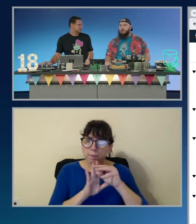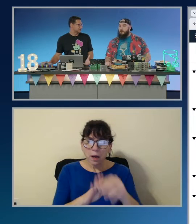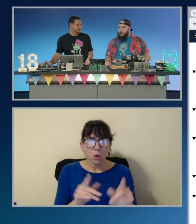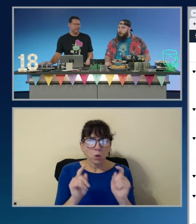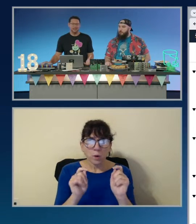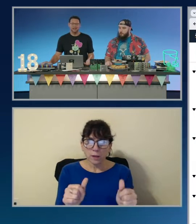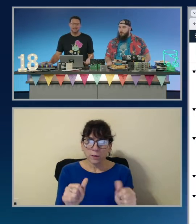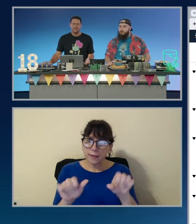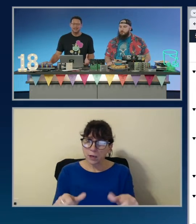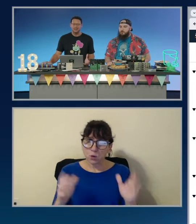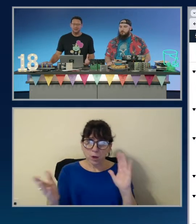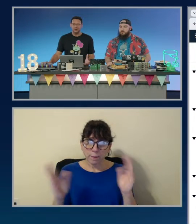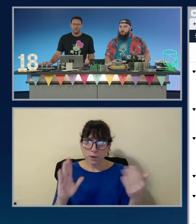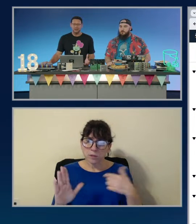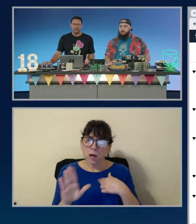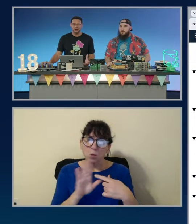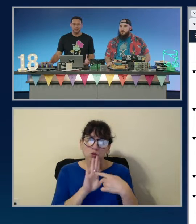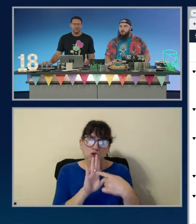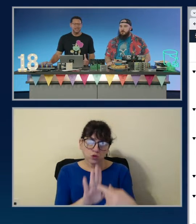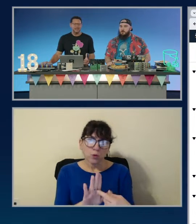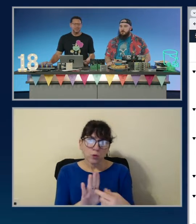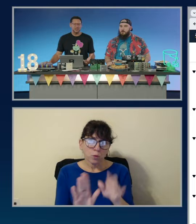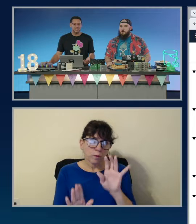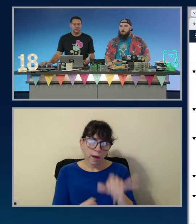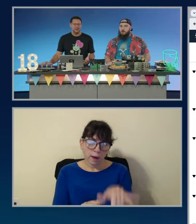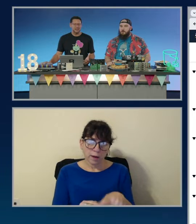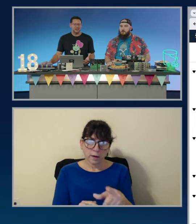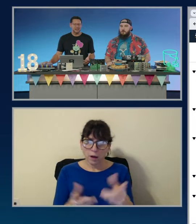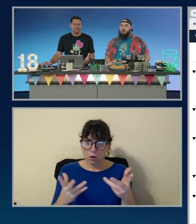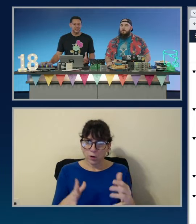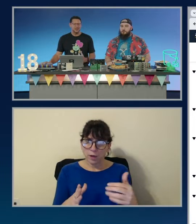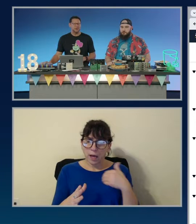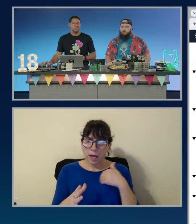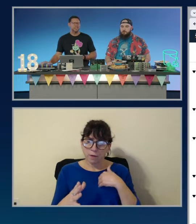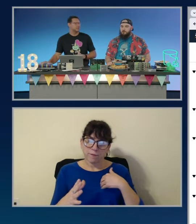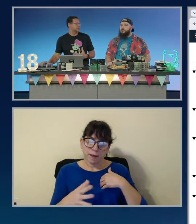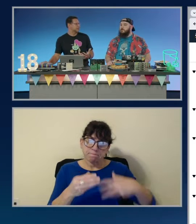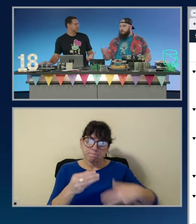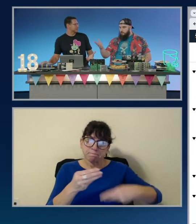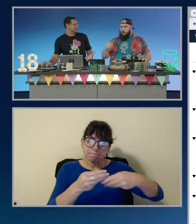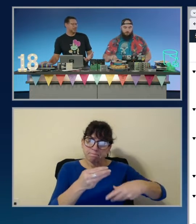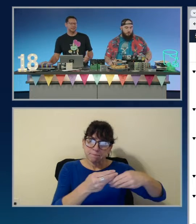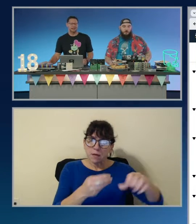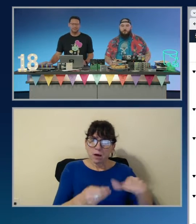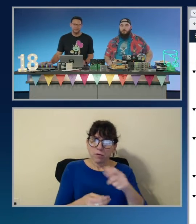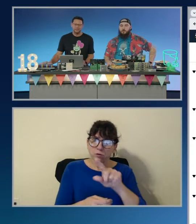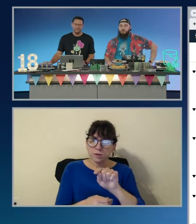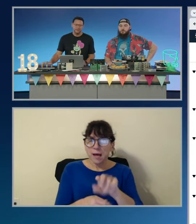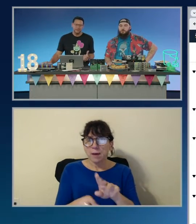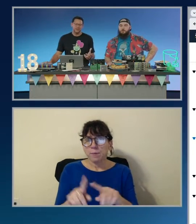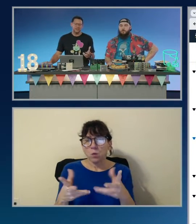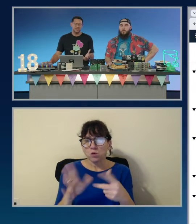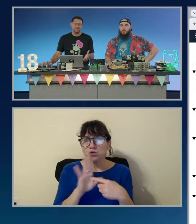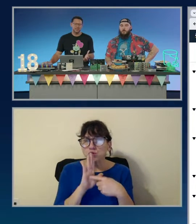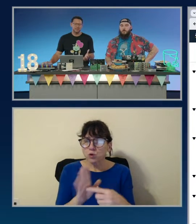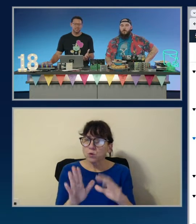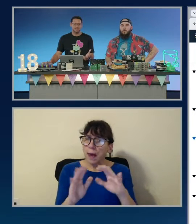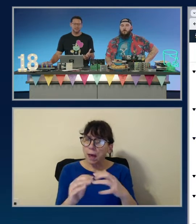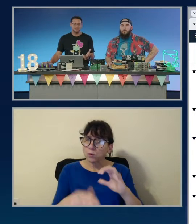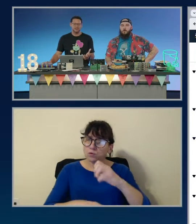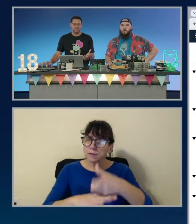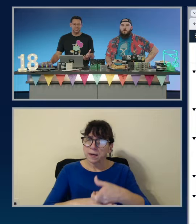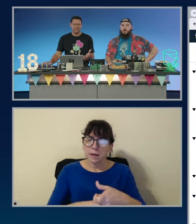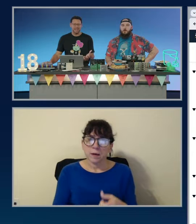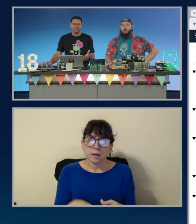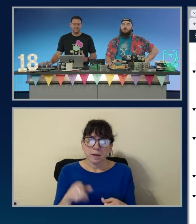I'm going to show today. Okay. So I already have it built out on this other tab, but I want to show everyone how they can get there. Let's do that. So under